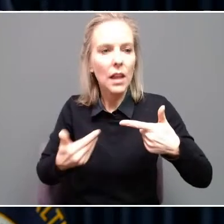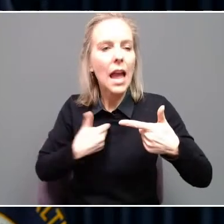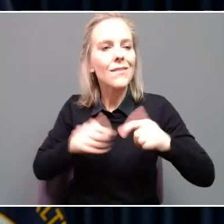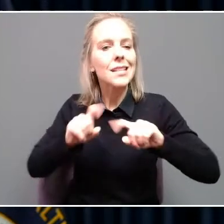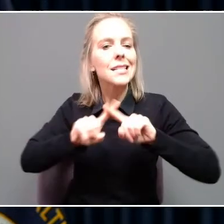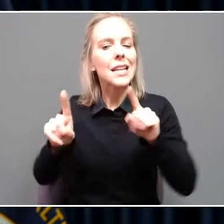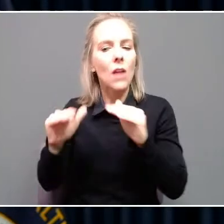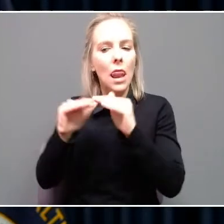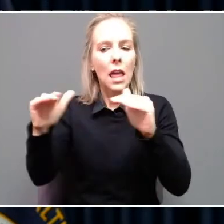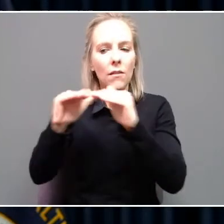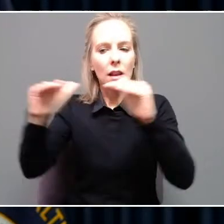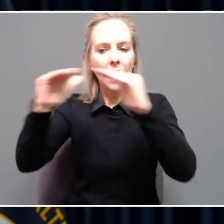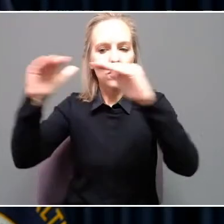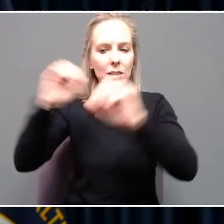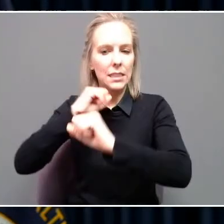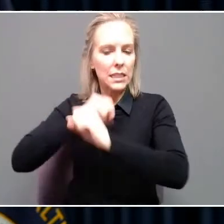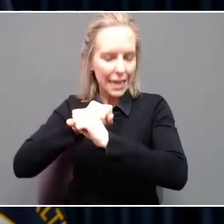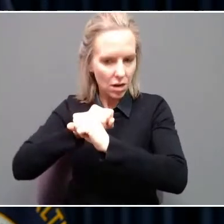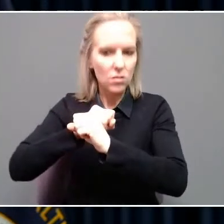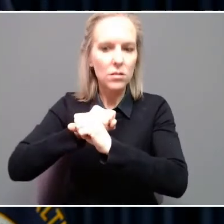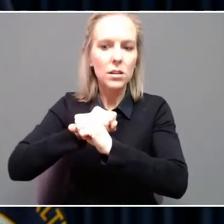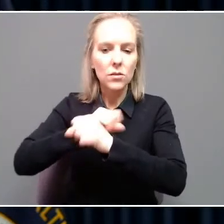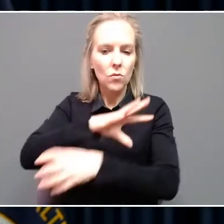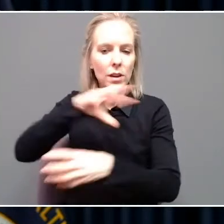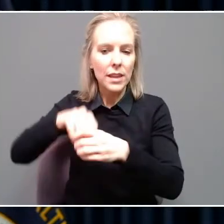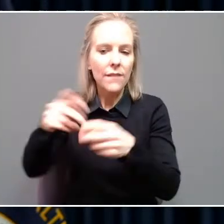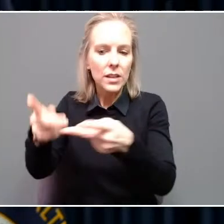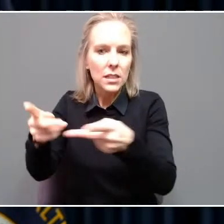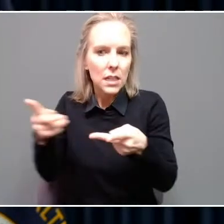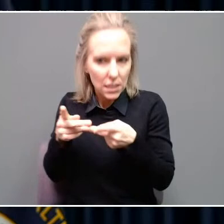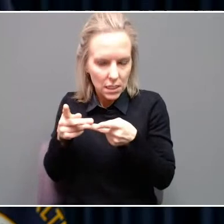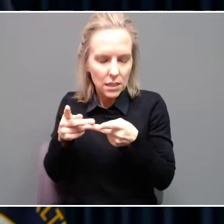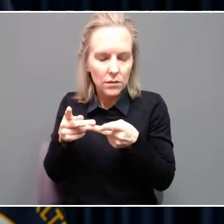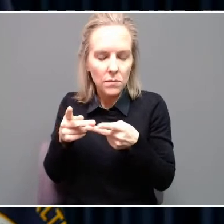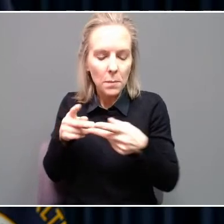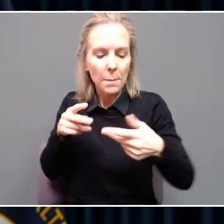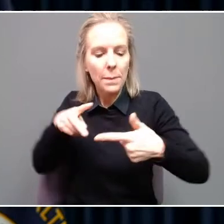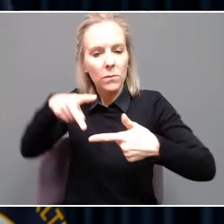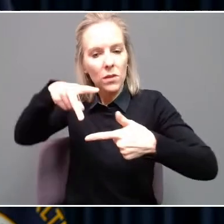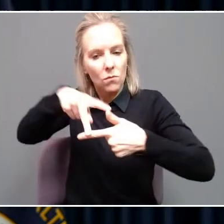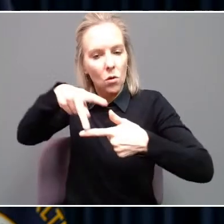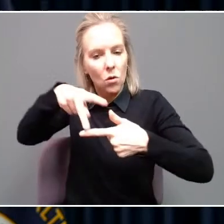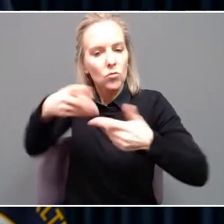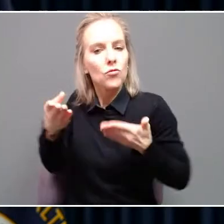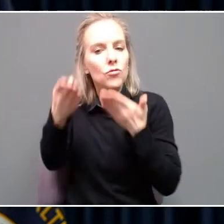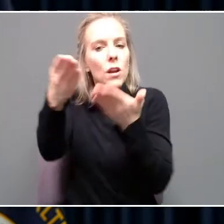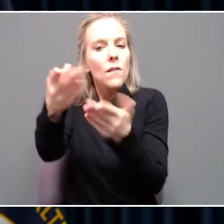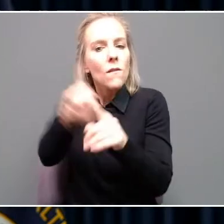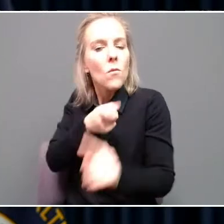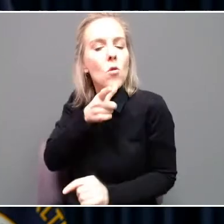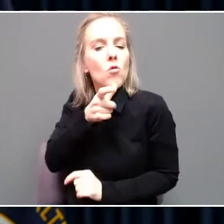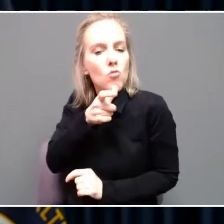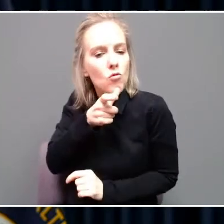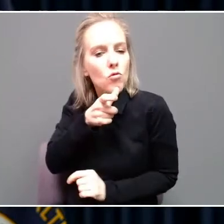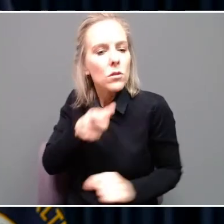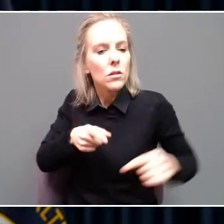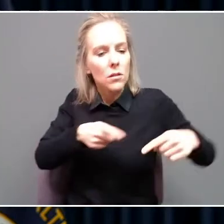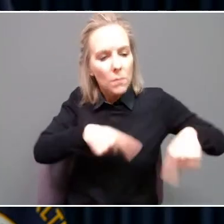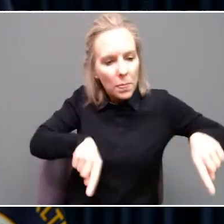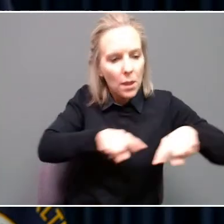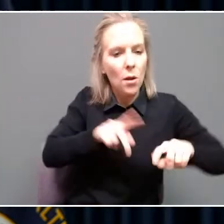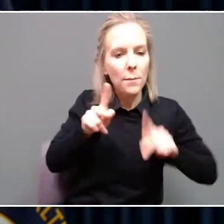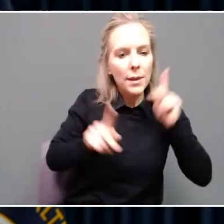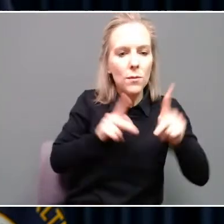of security in our facilities. By the way, both of those were suggested by numerous folks, including the former